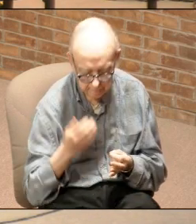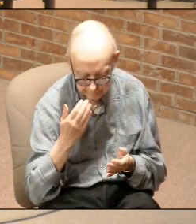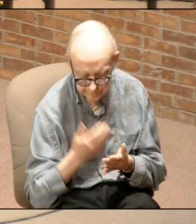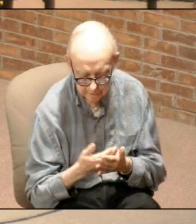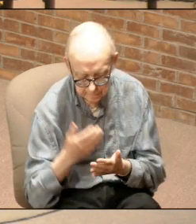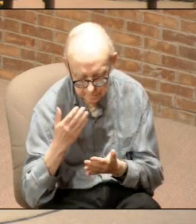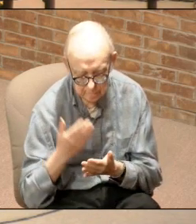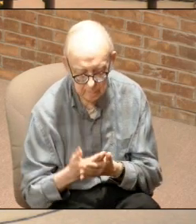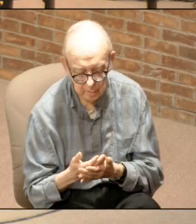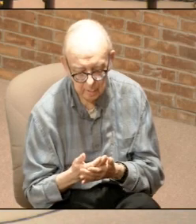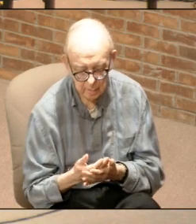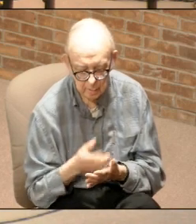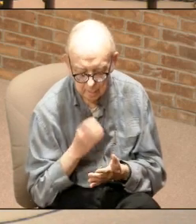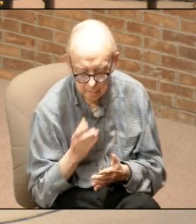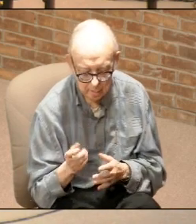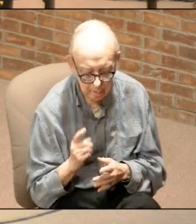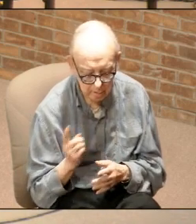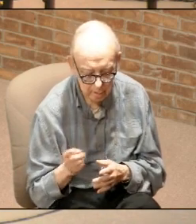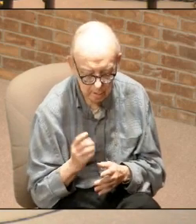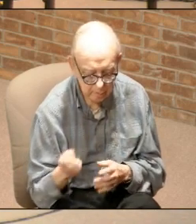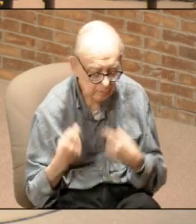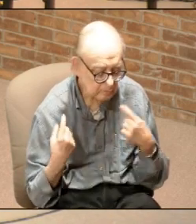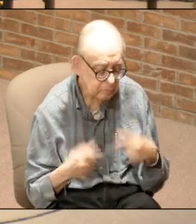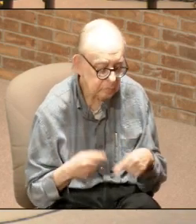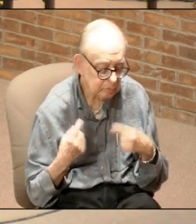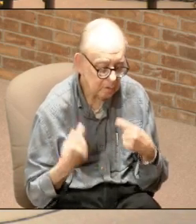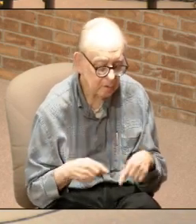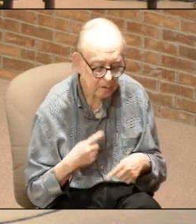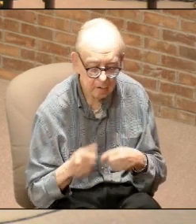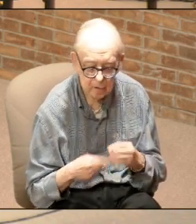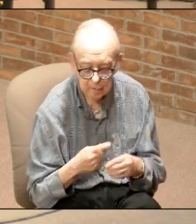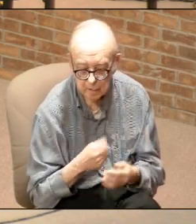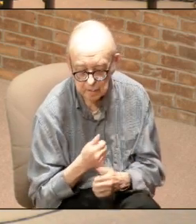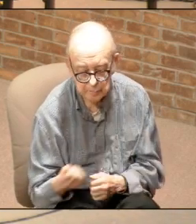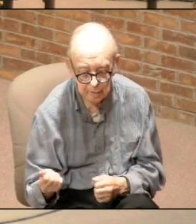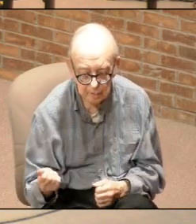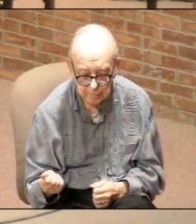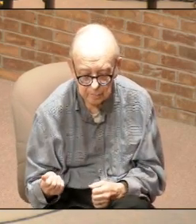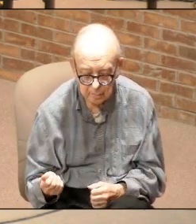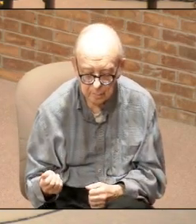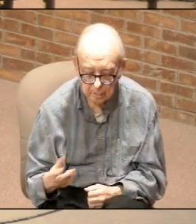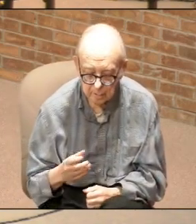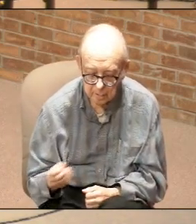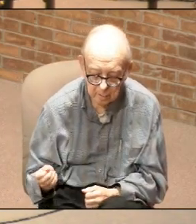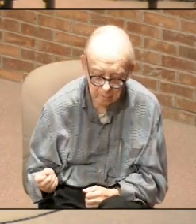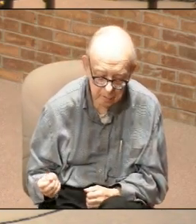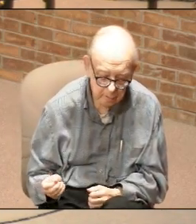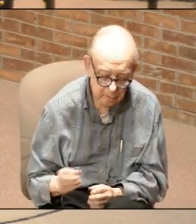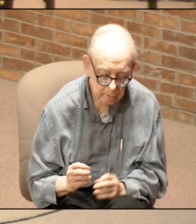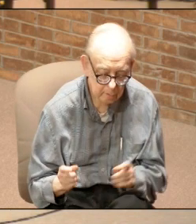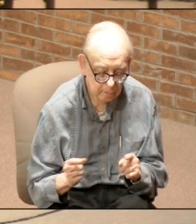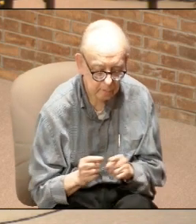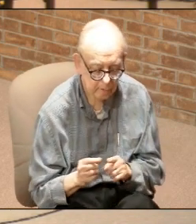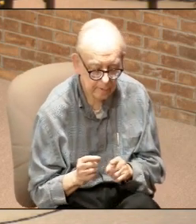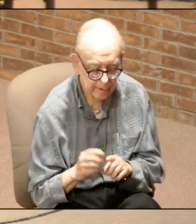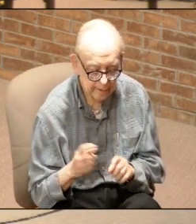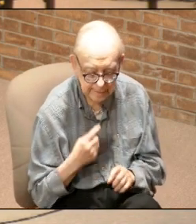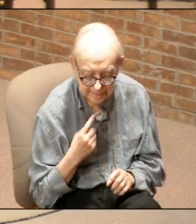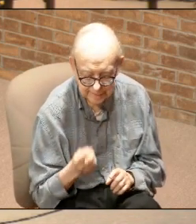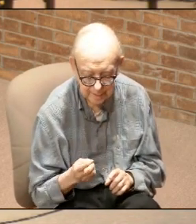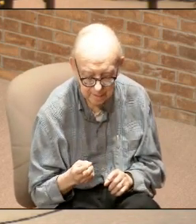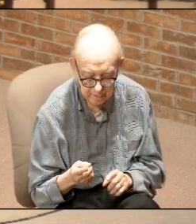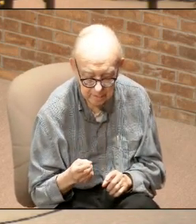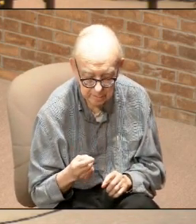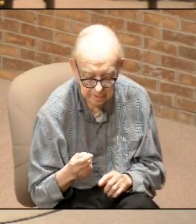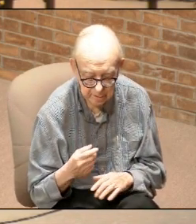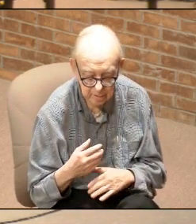who were forever quarreling among themselves no words he could say did the